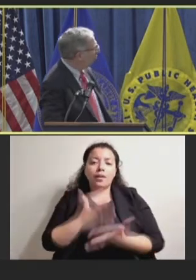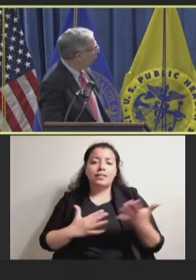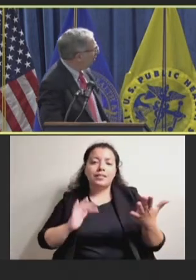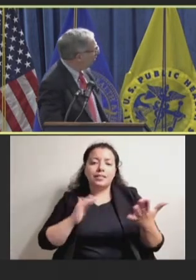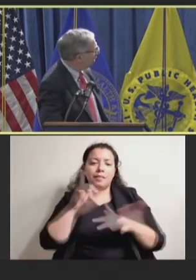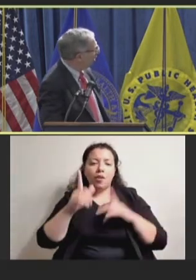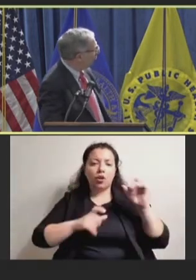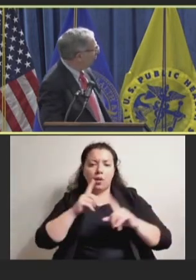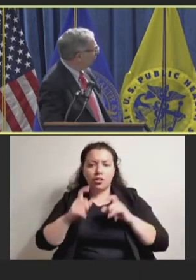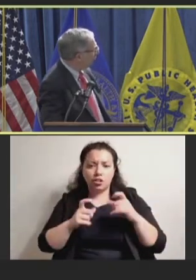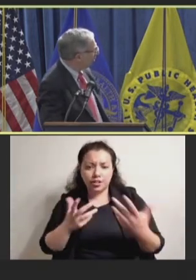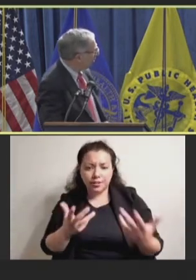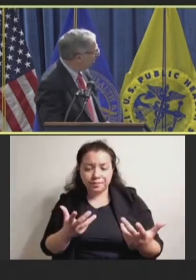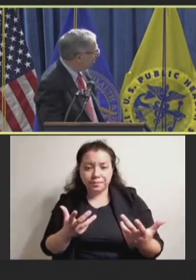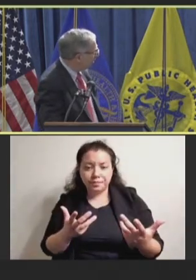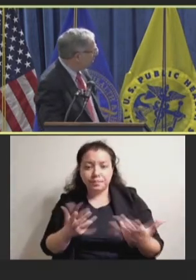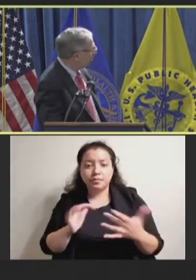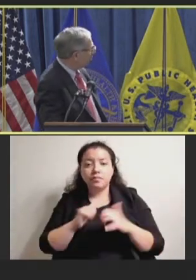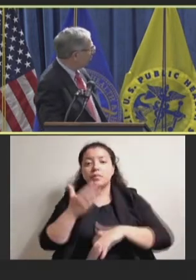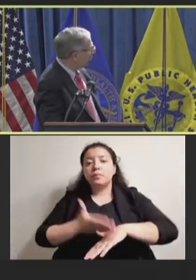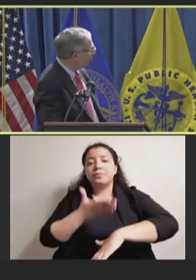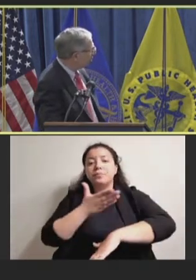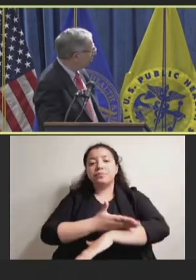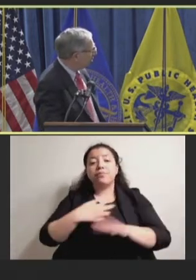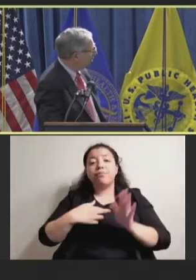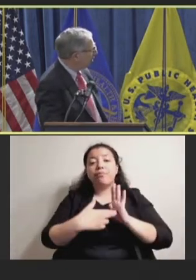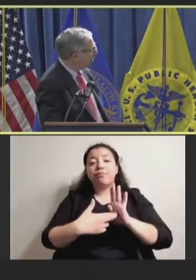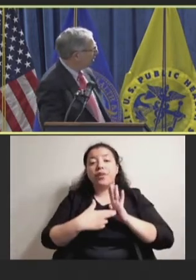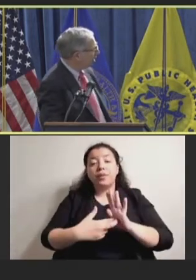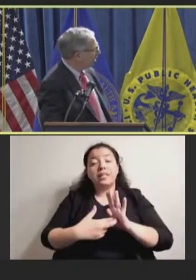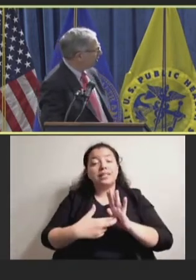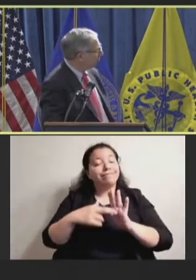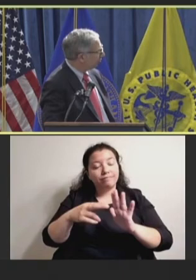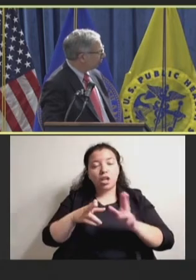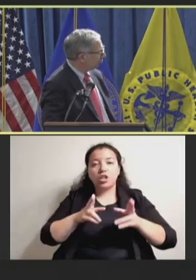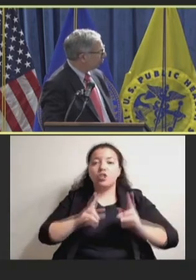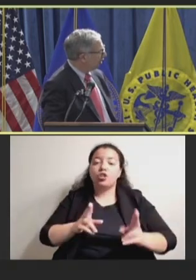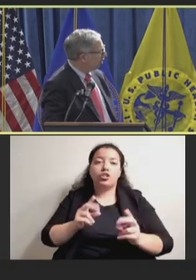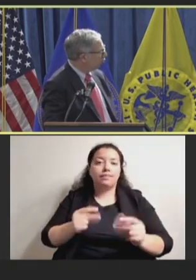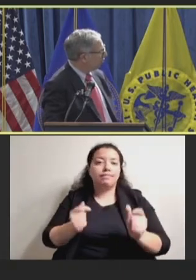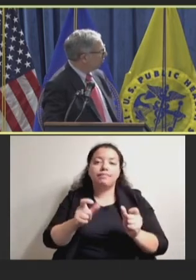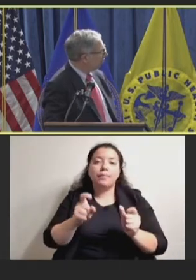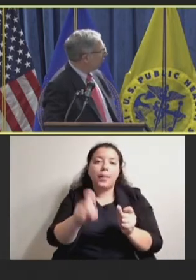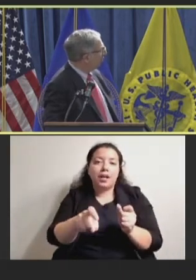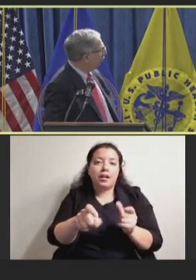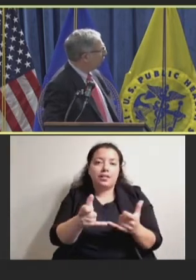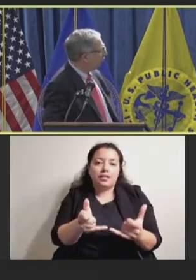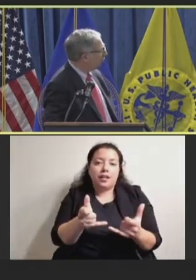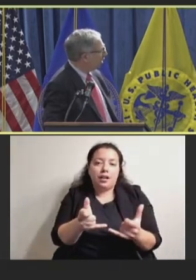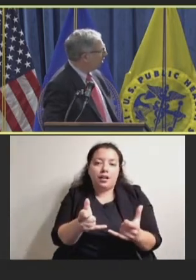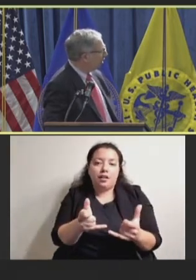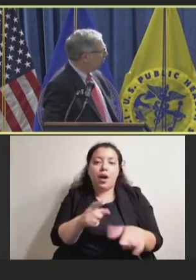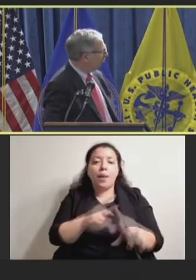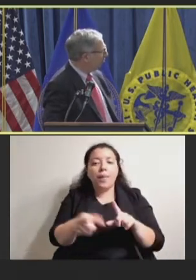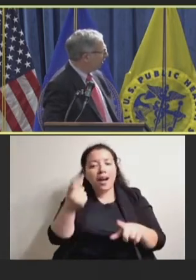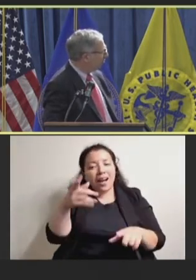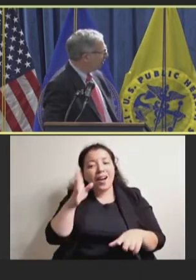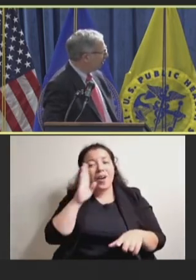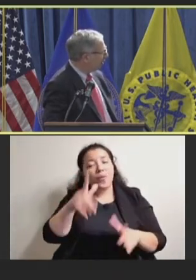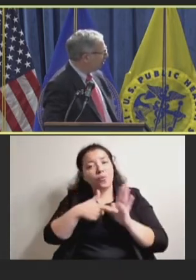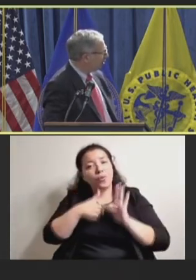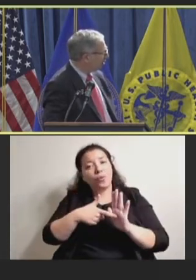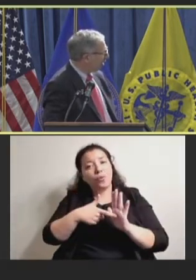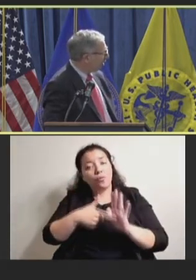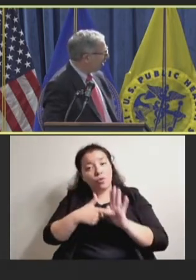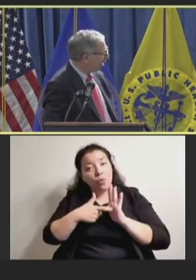Number one is that improving representation in clinical trials is urgent, but this will require investment.